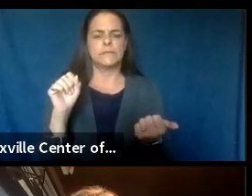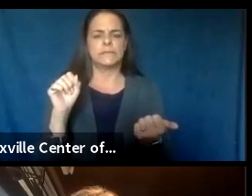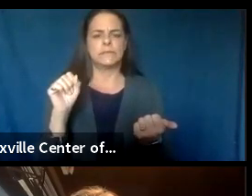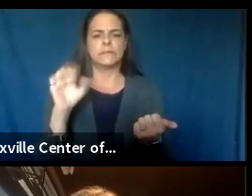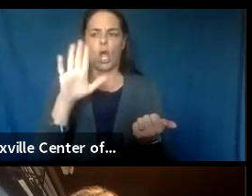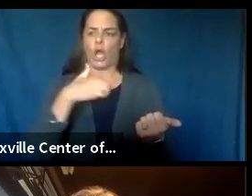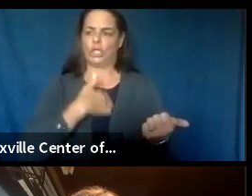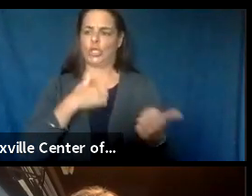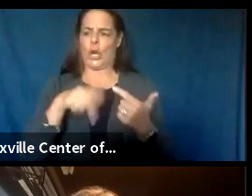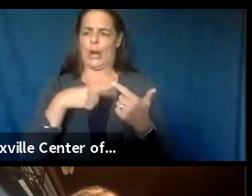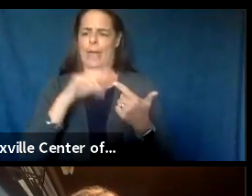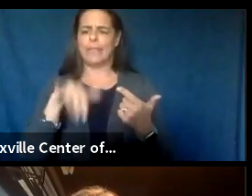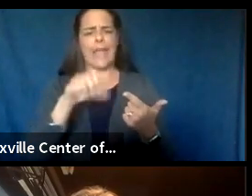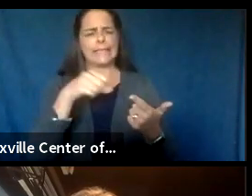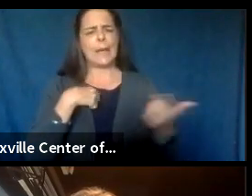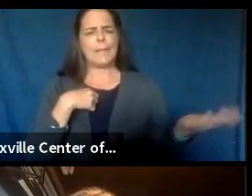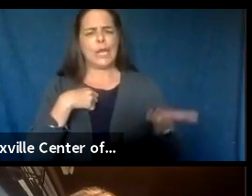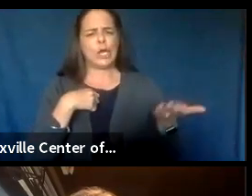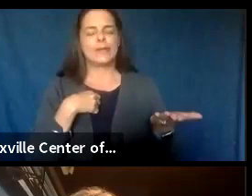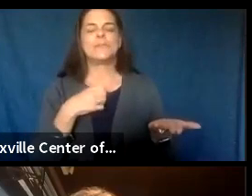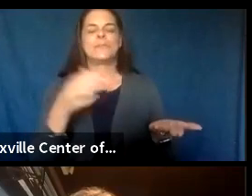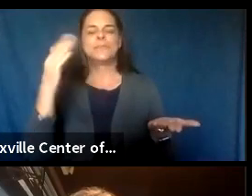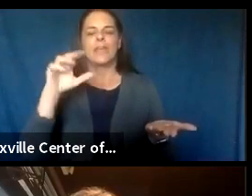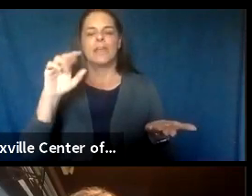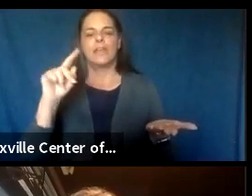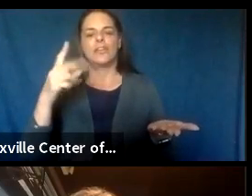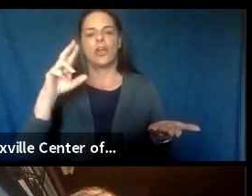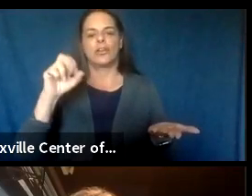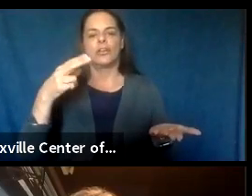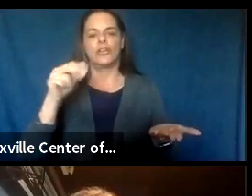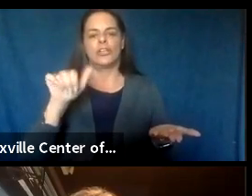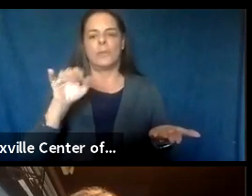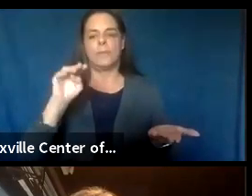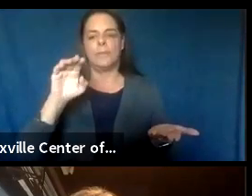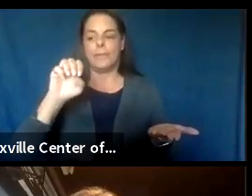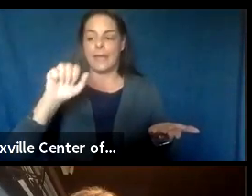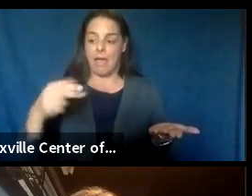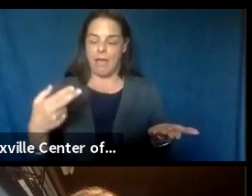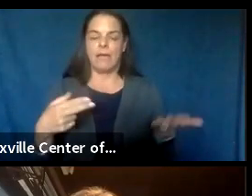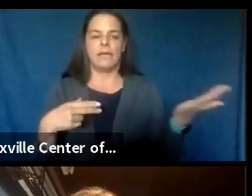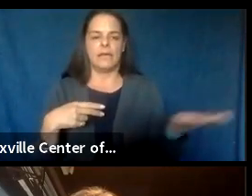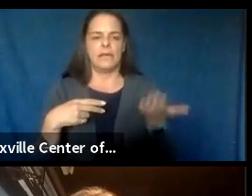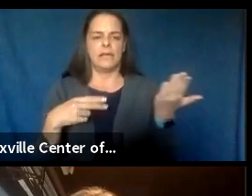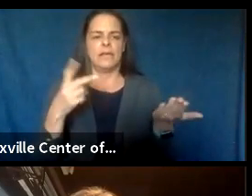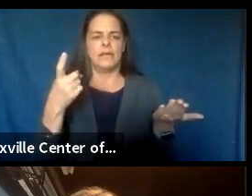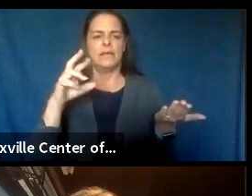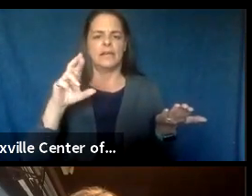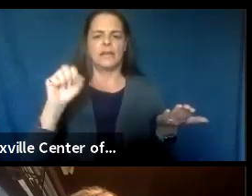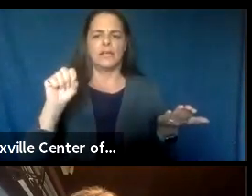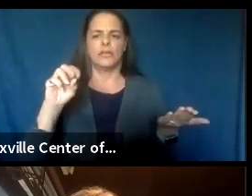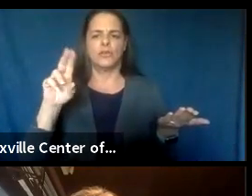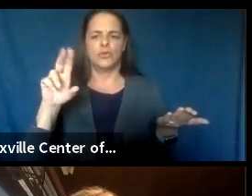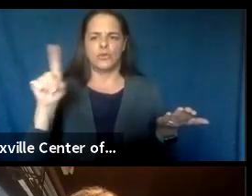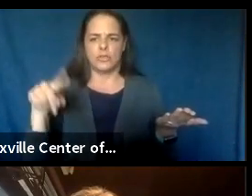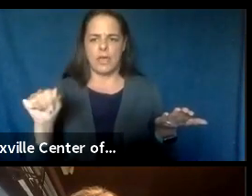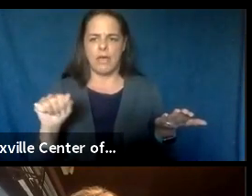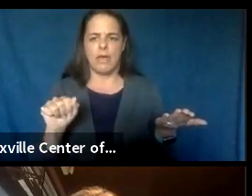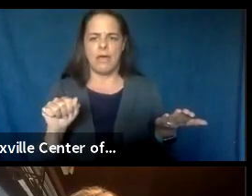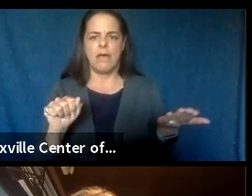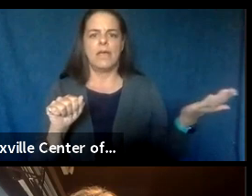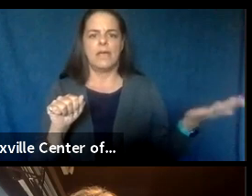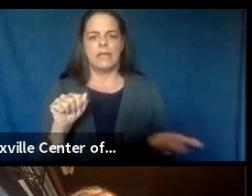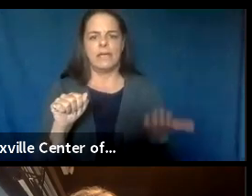Sorry about that. Here. Dr. Shamia. Here. Dr. Souza.